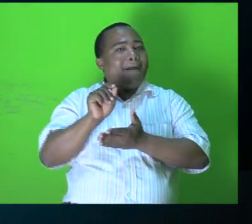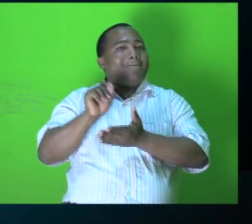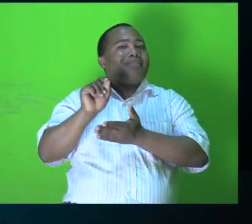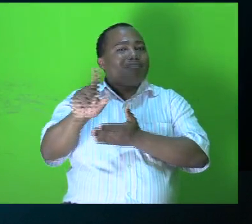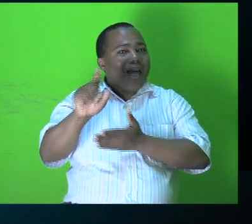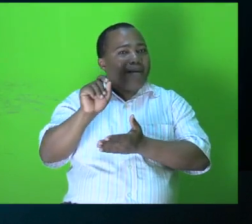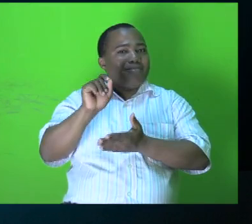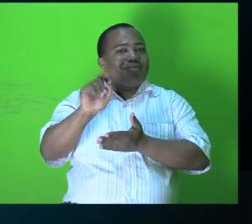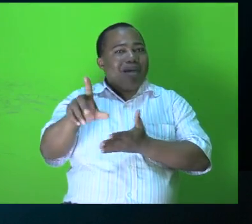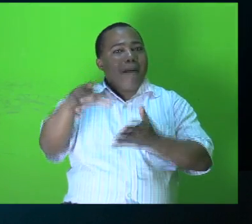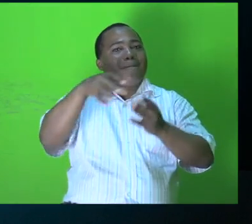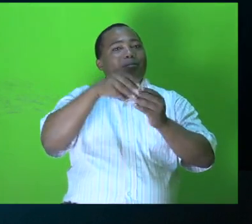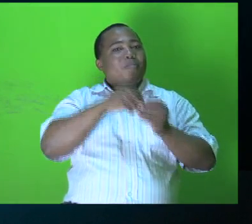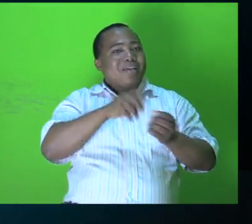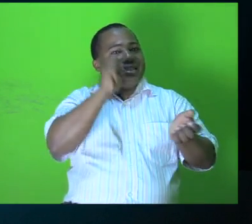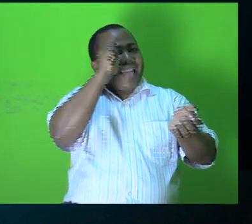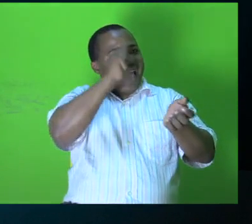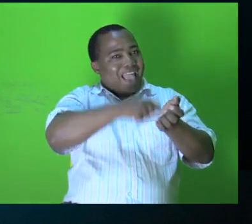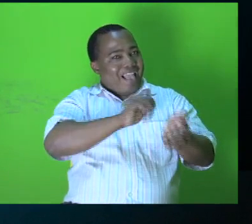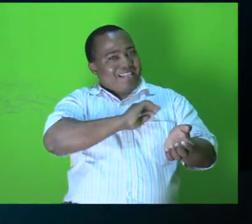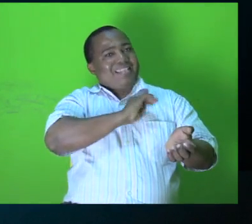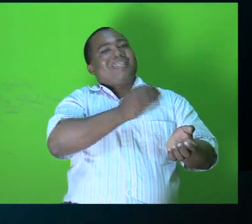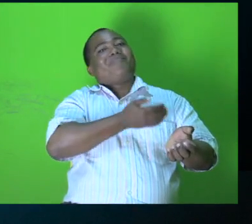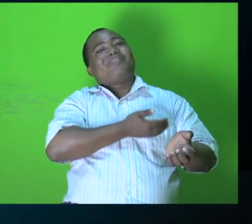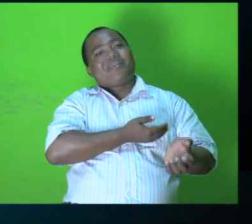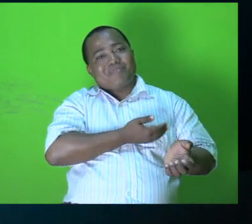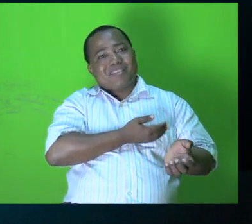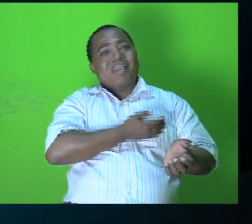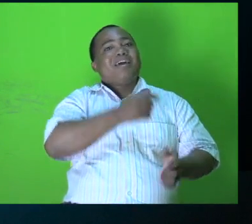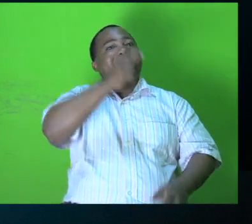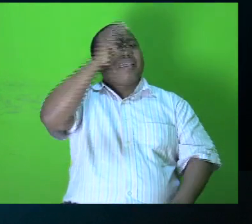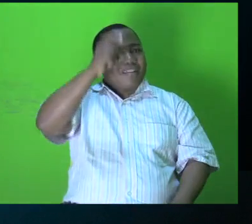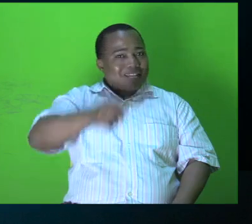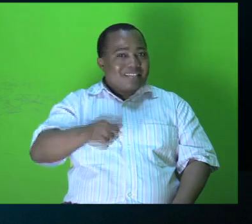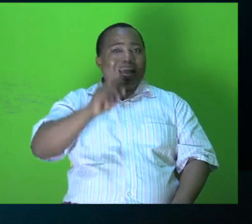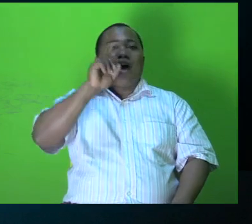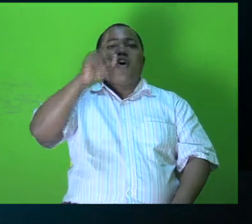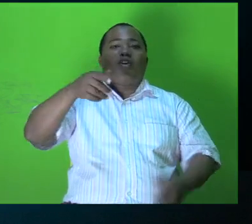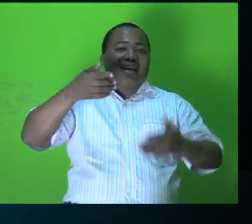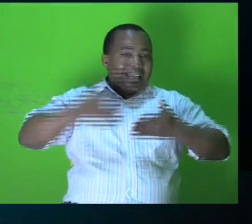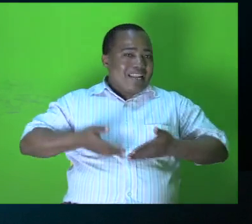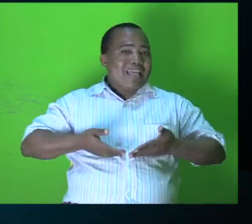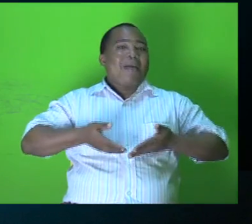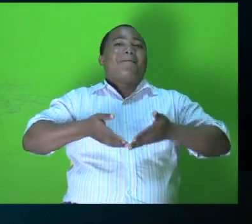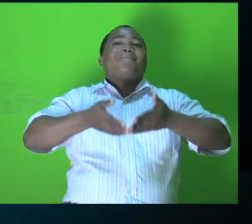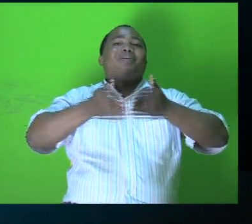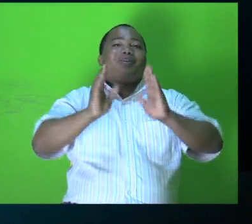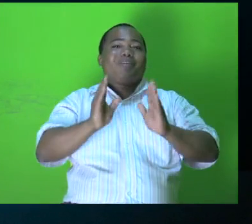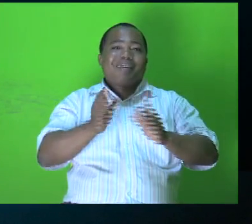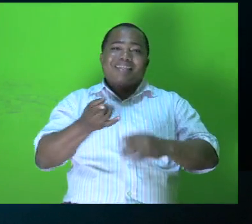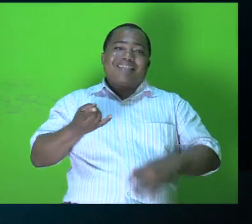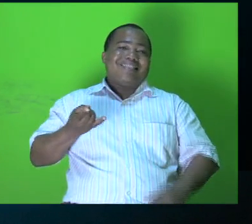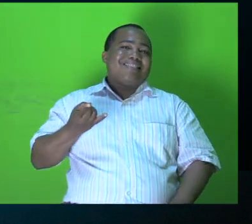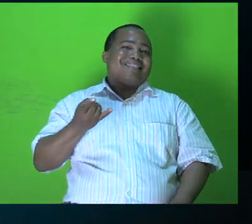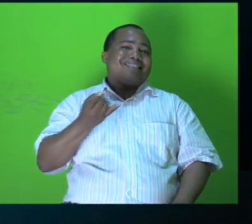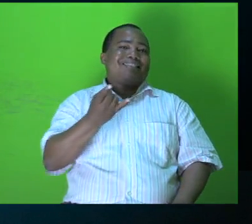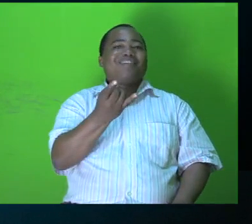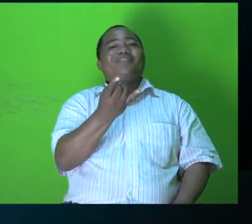and eggs in individual who can reproduce